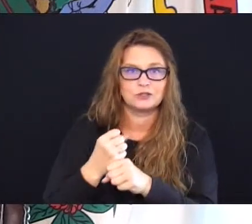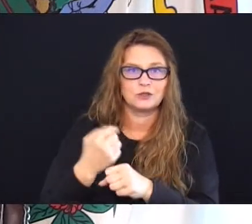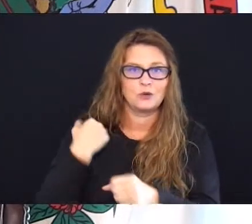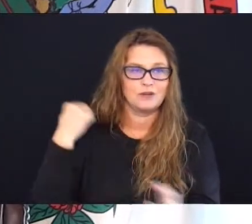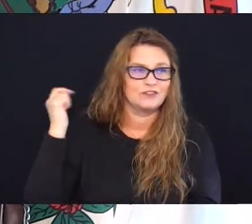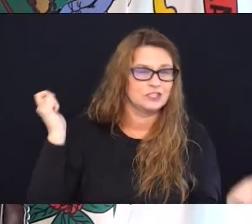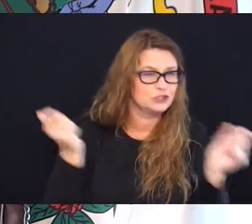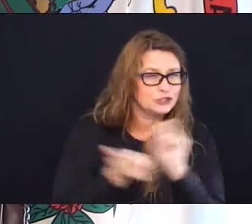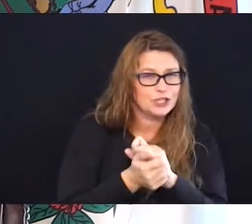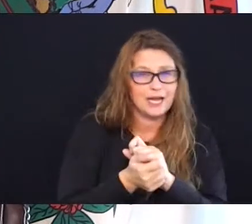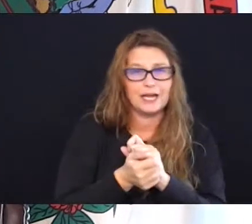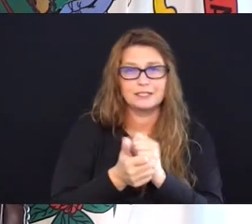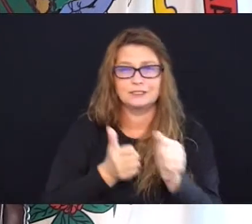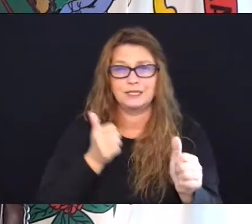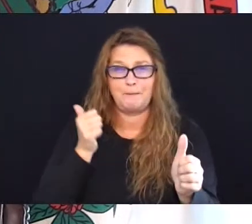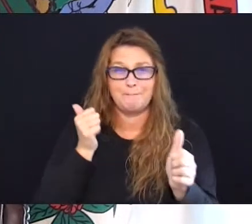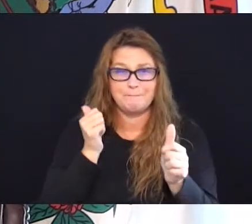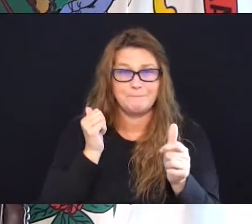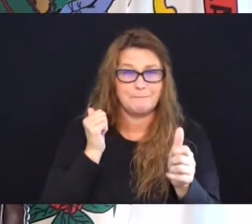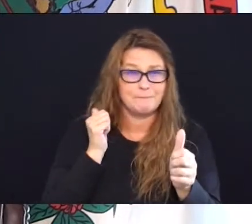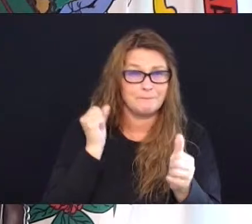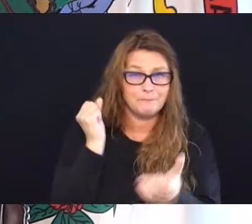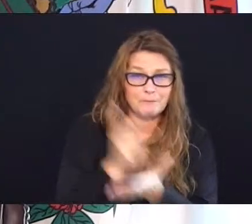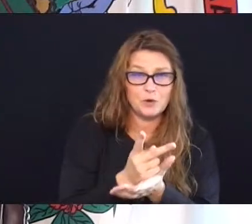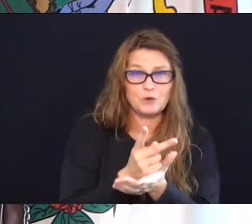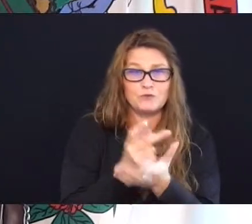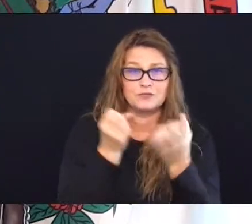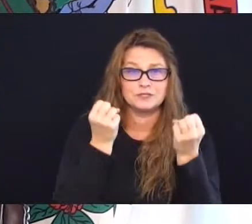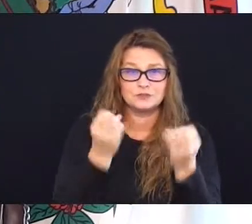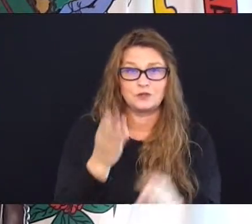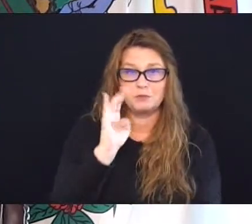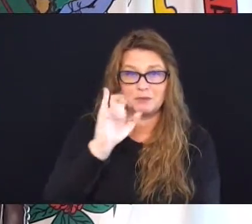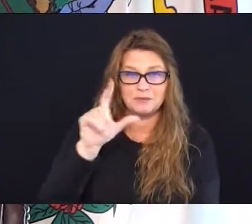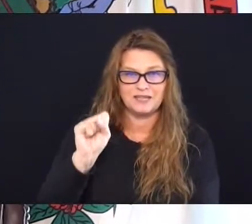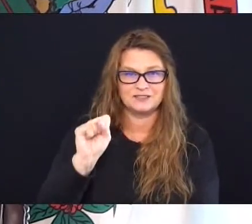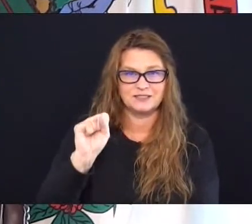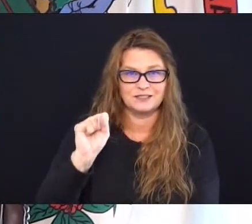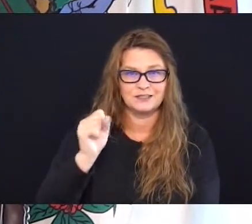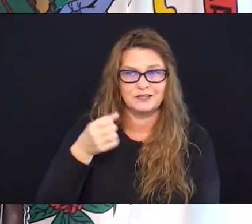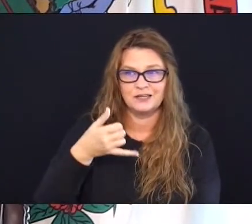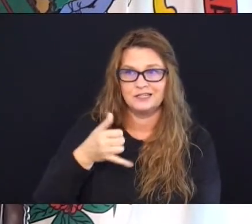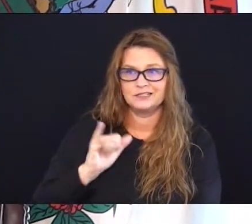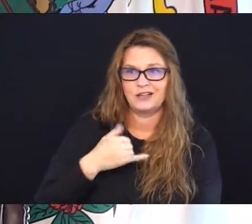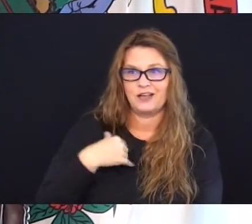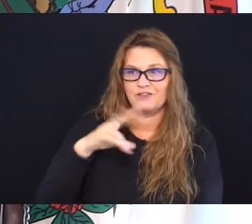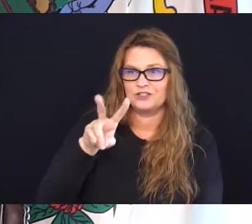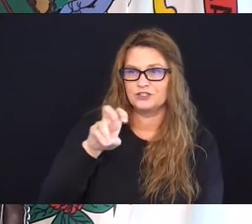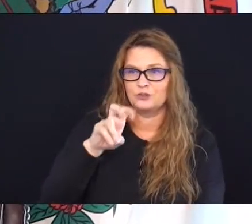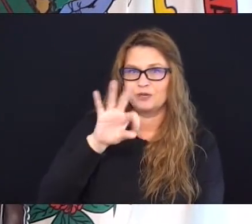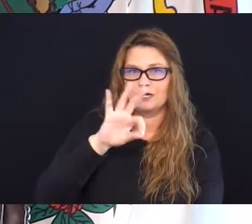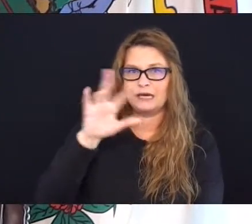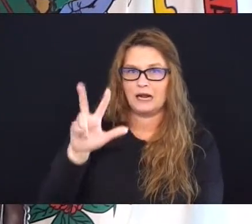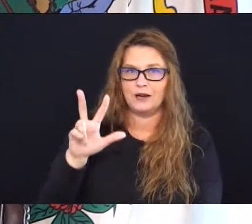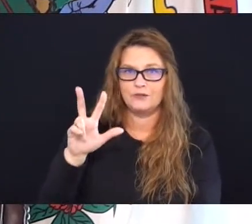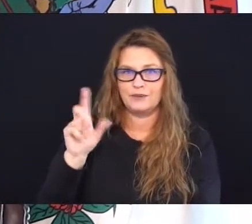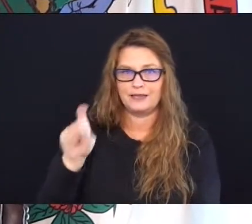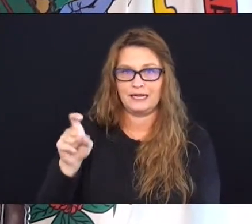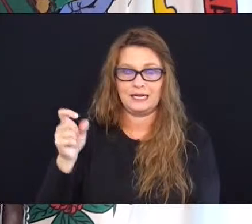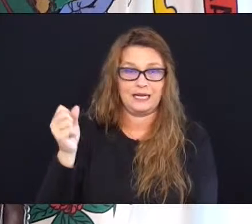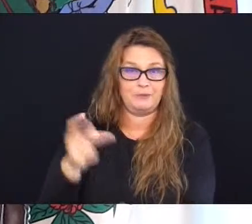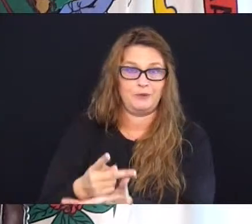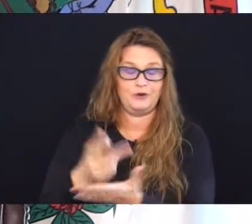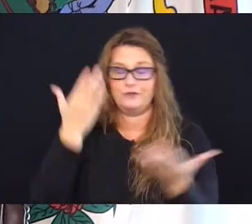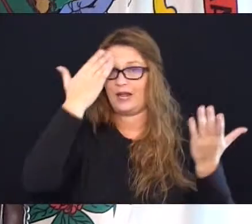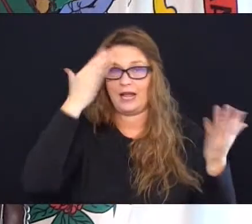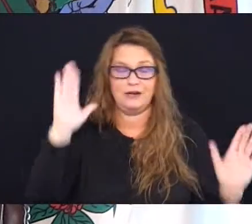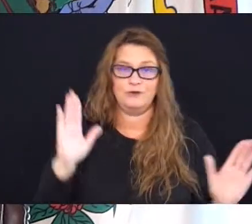changed and passed thousands upon thousands of bills, and how in the world we still have 293 that need to be passed, I don't have